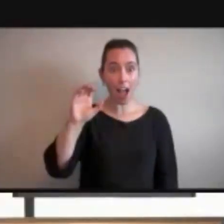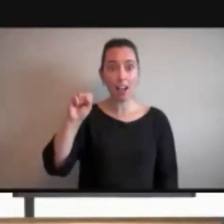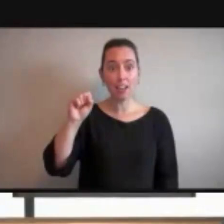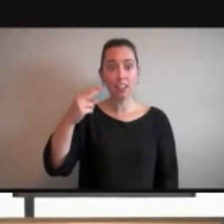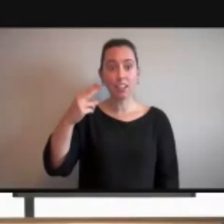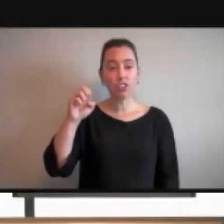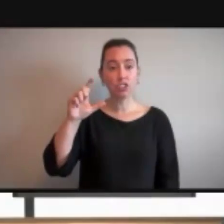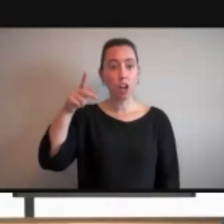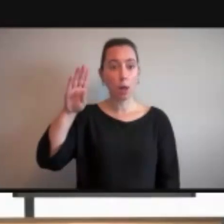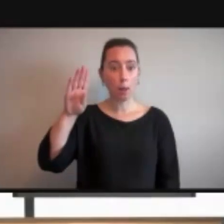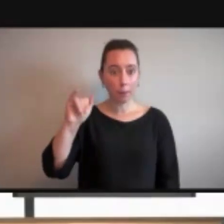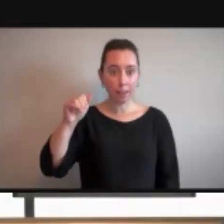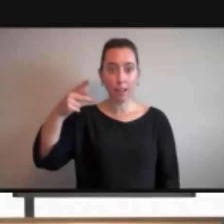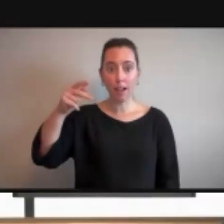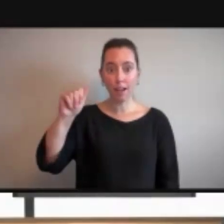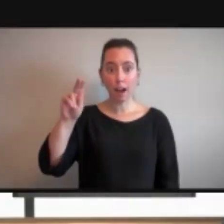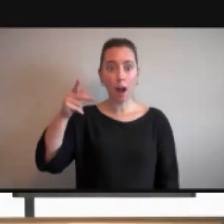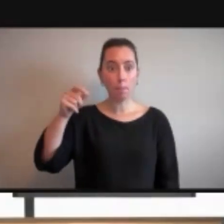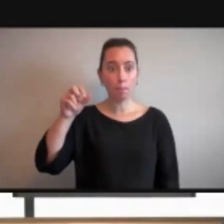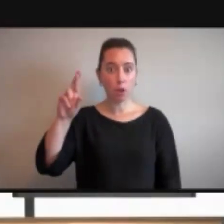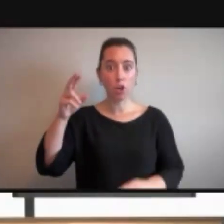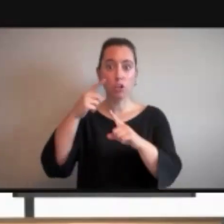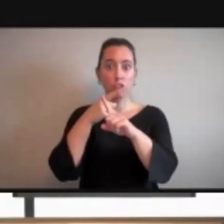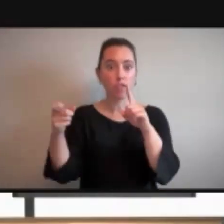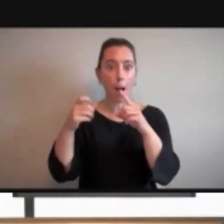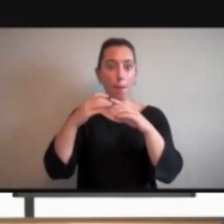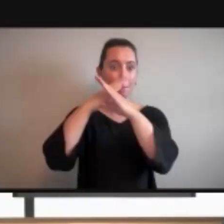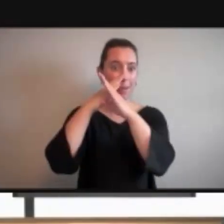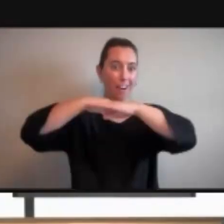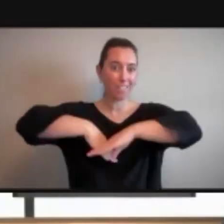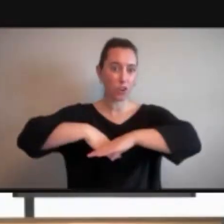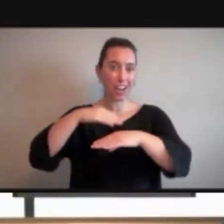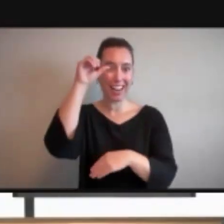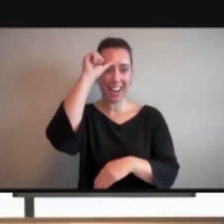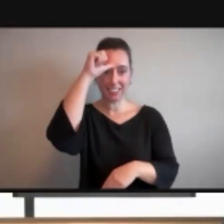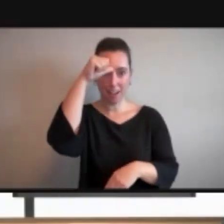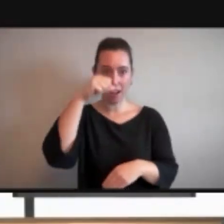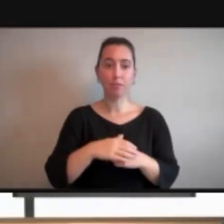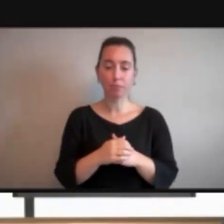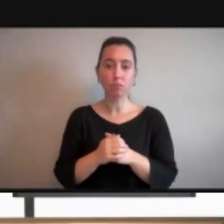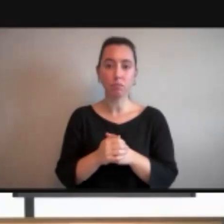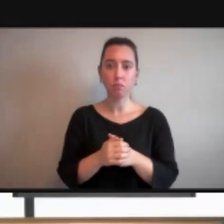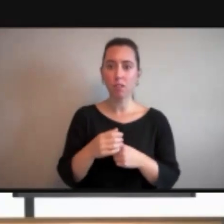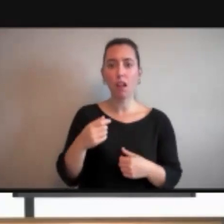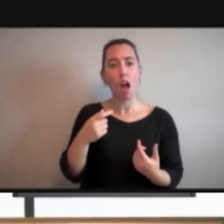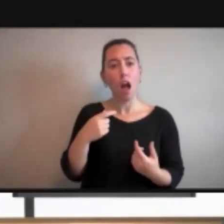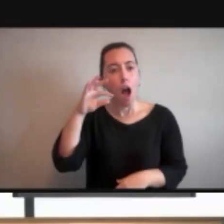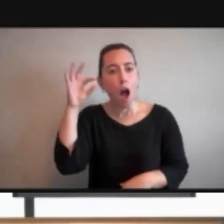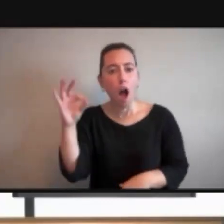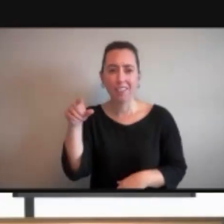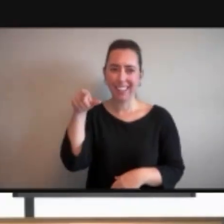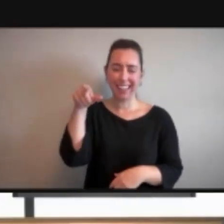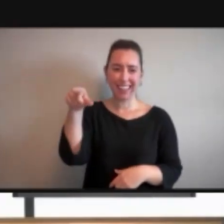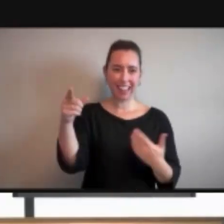India. So my question is, it yet feels very open-ended to me because it talks about more than one